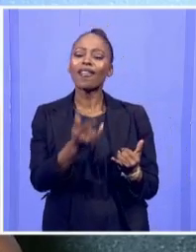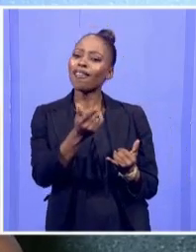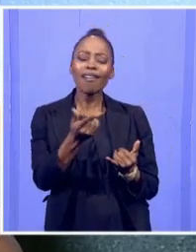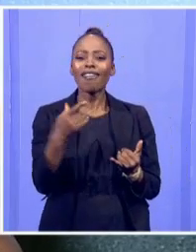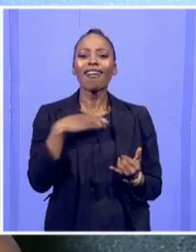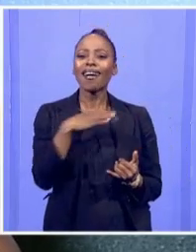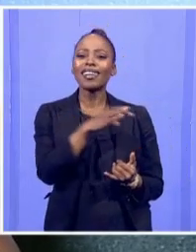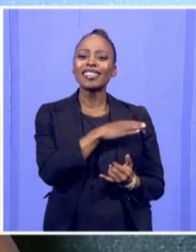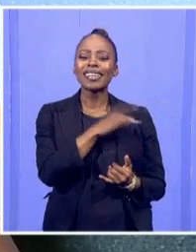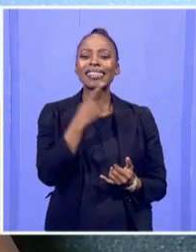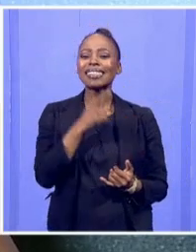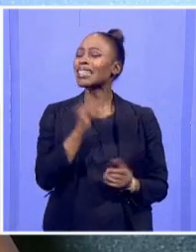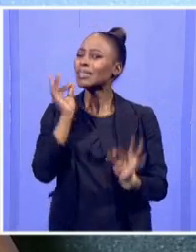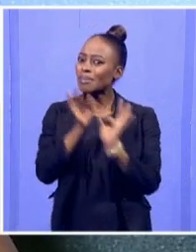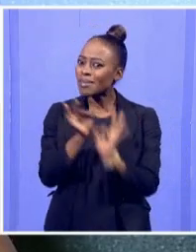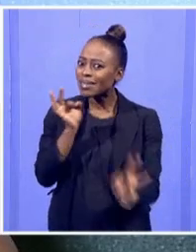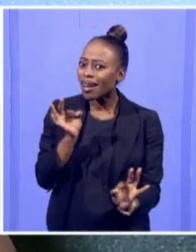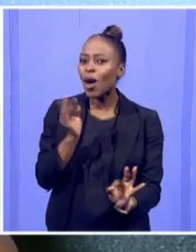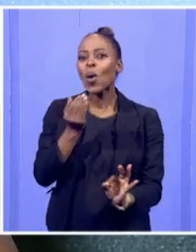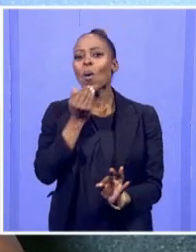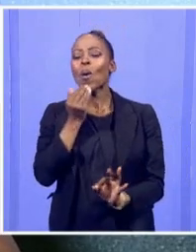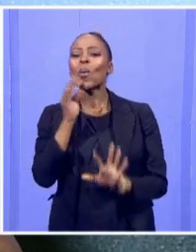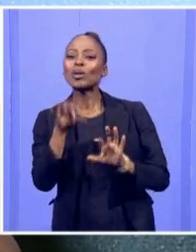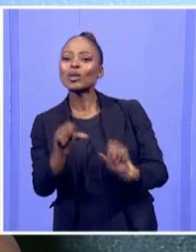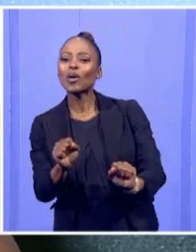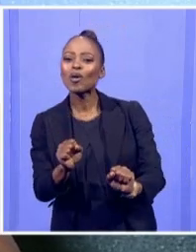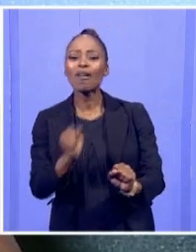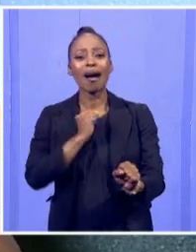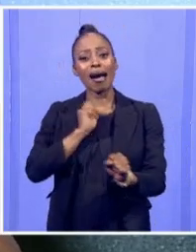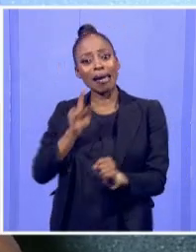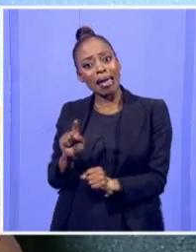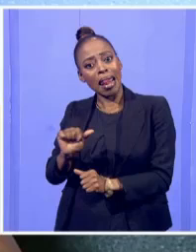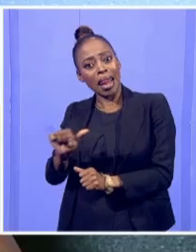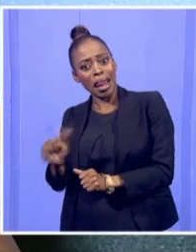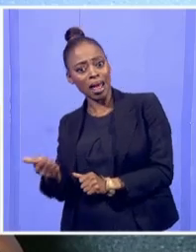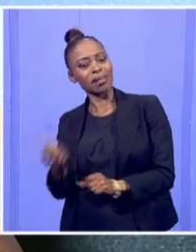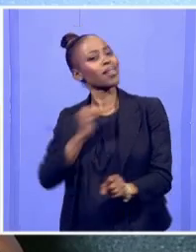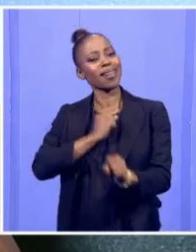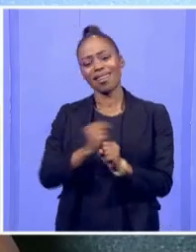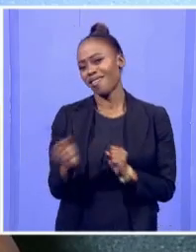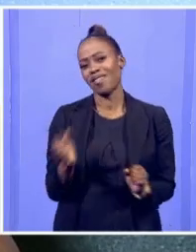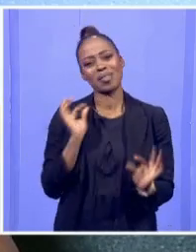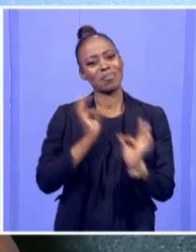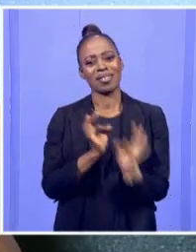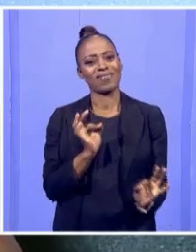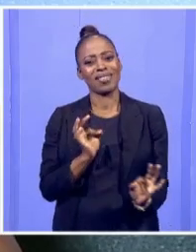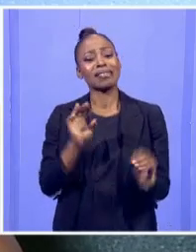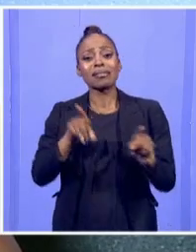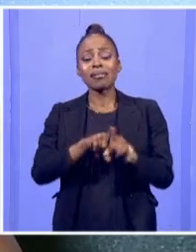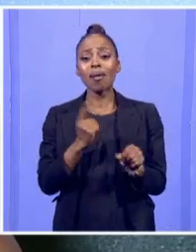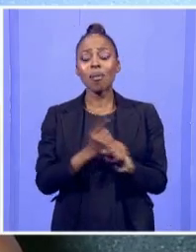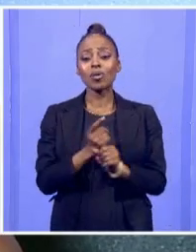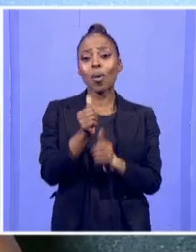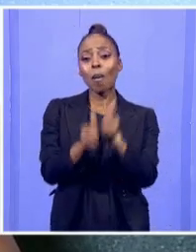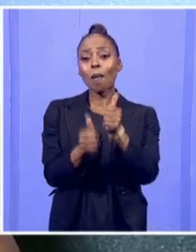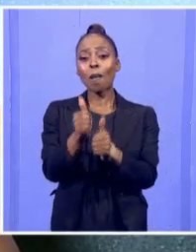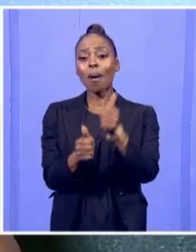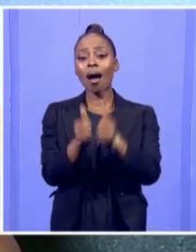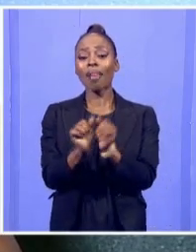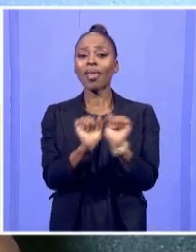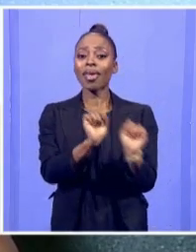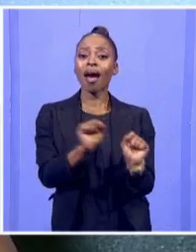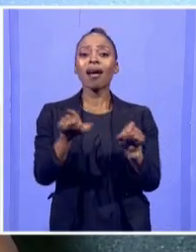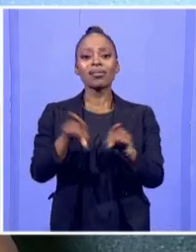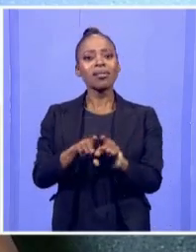Council, they never specifically said, you know, she is the next to occupy the throne. And according to them, her brother, who is